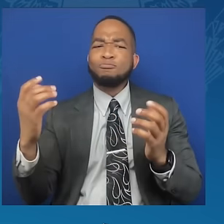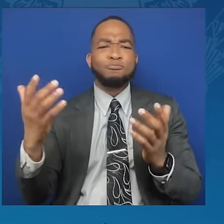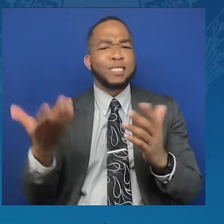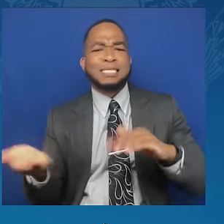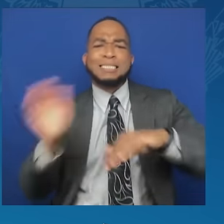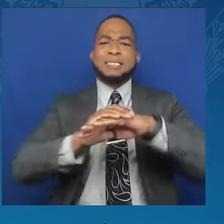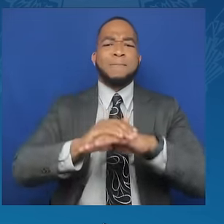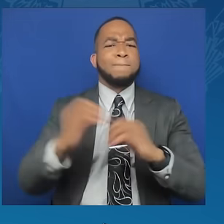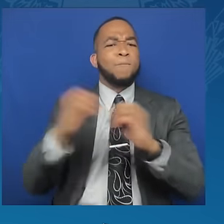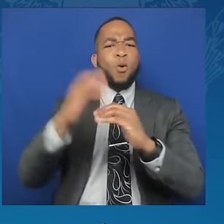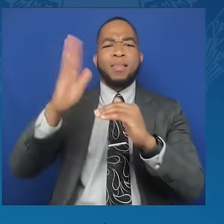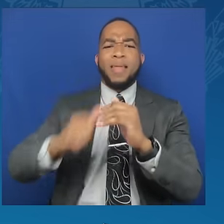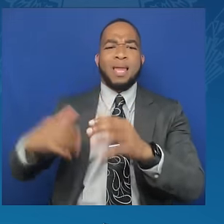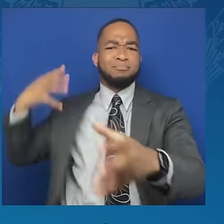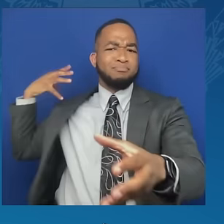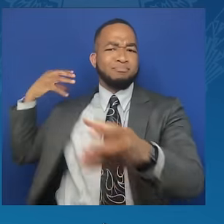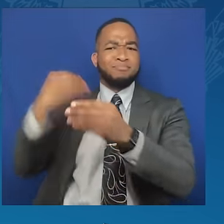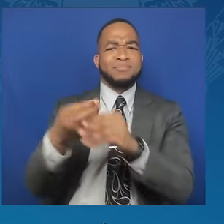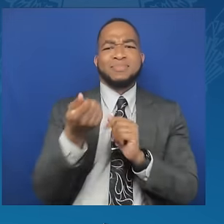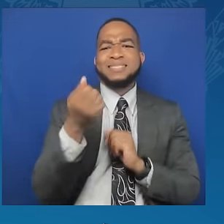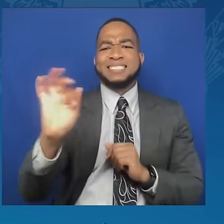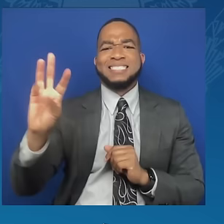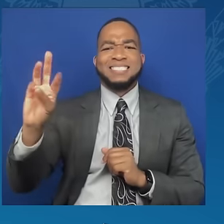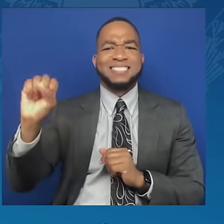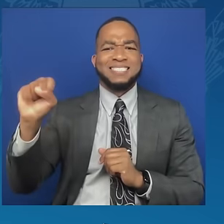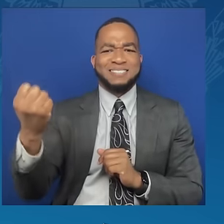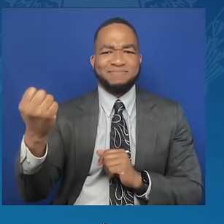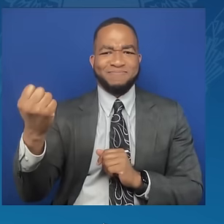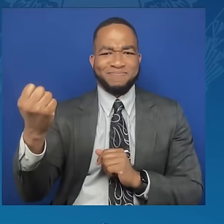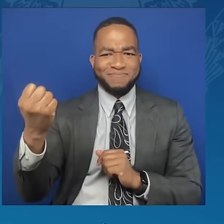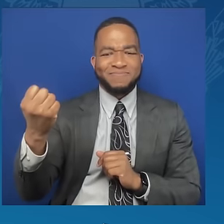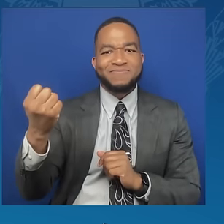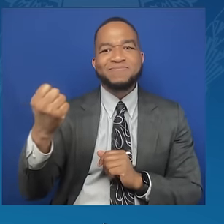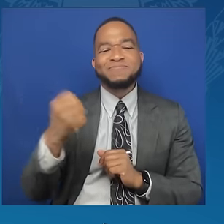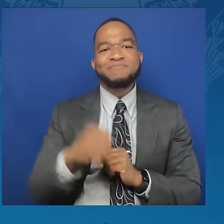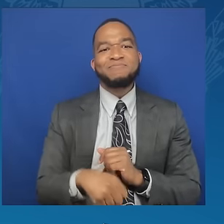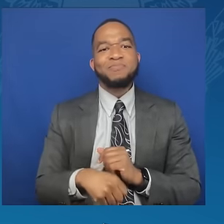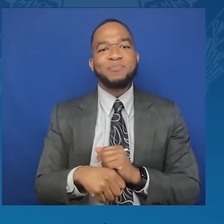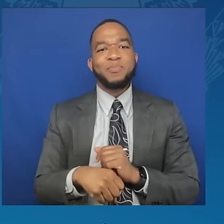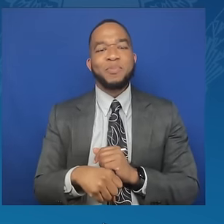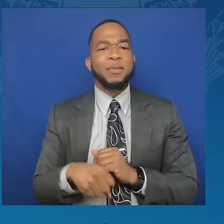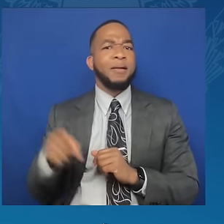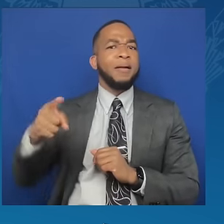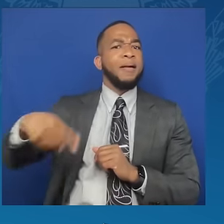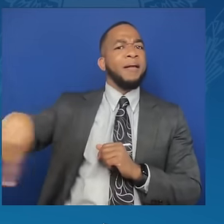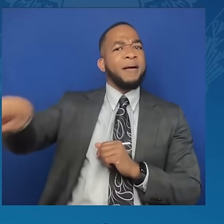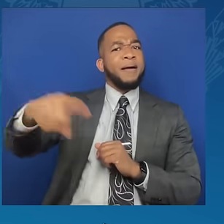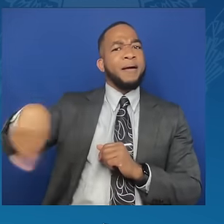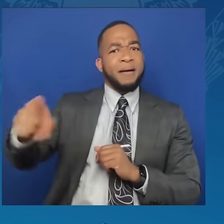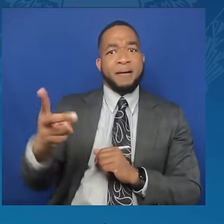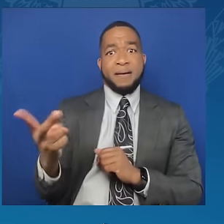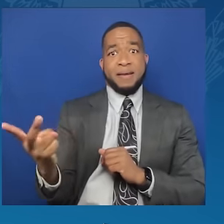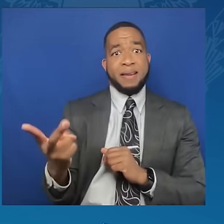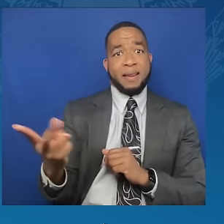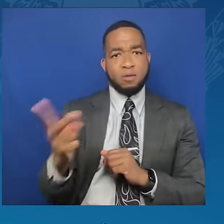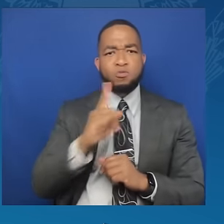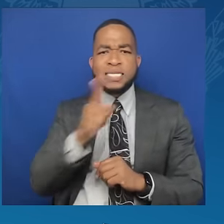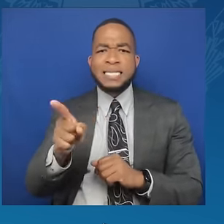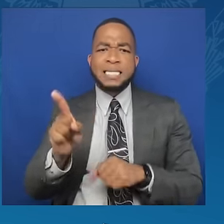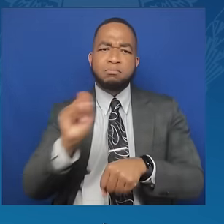all in their power to stem this turbo tide of insurrection. But the